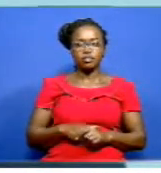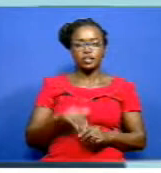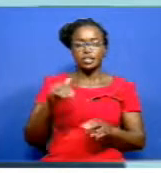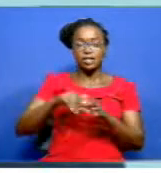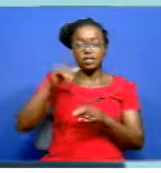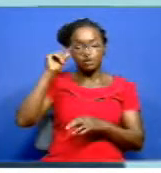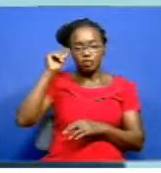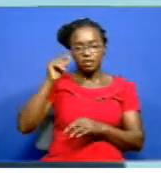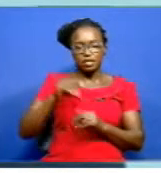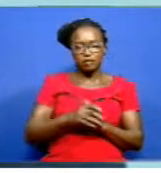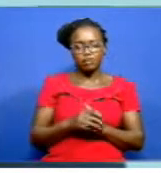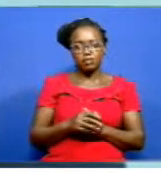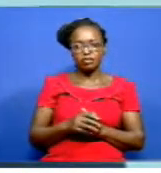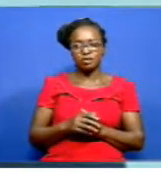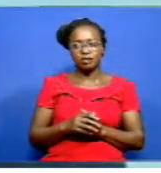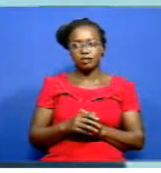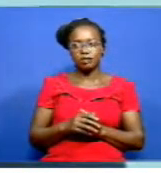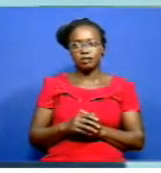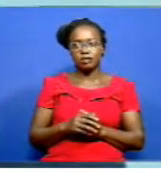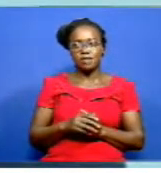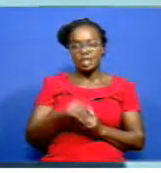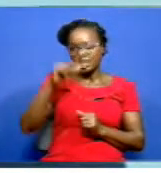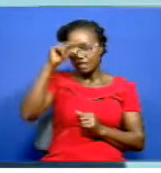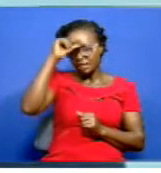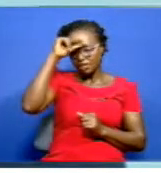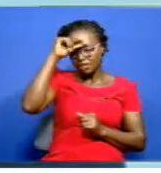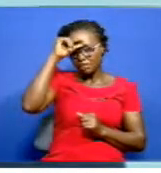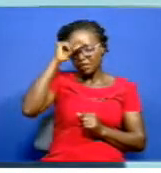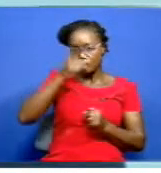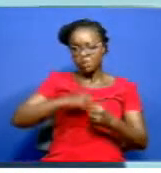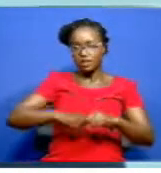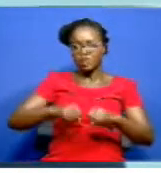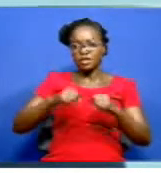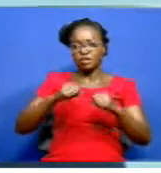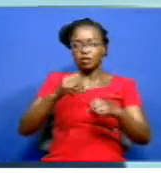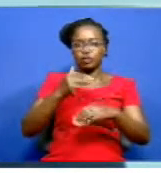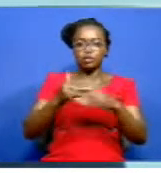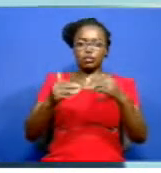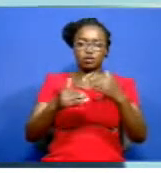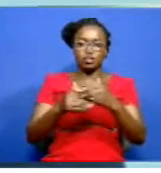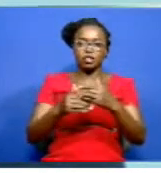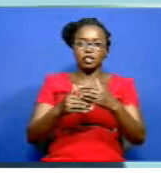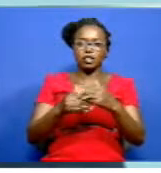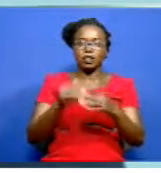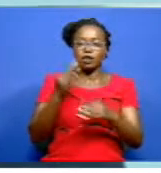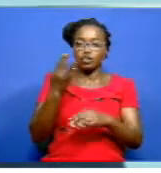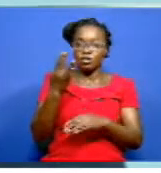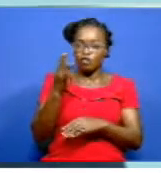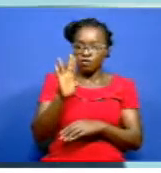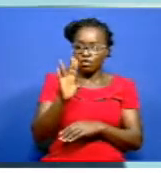Mombasa, the government has been able to construct